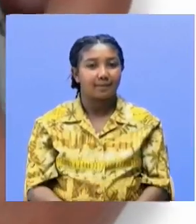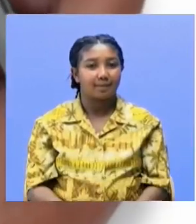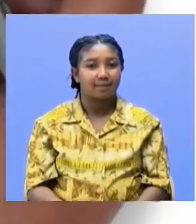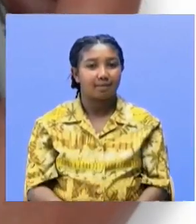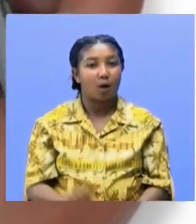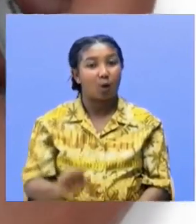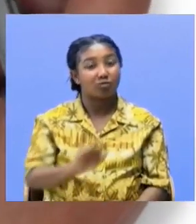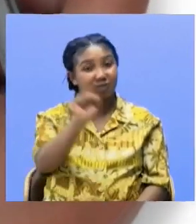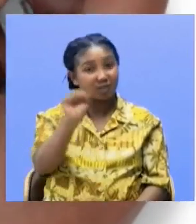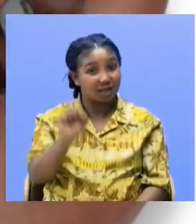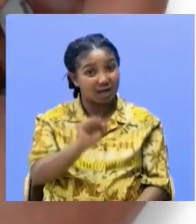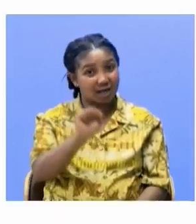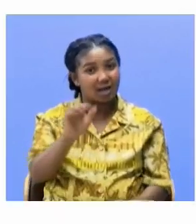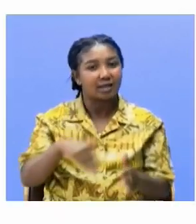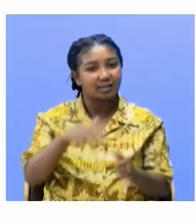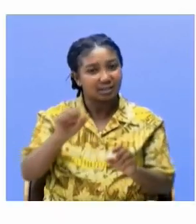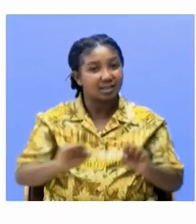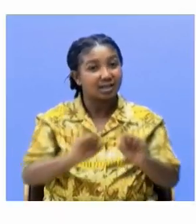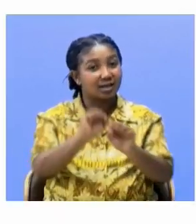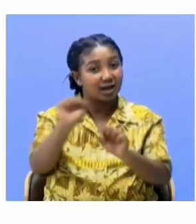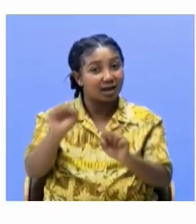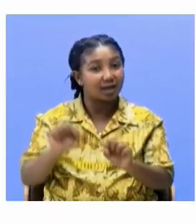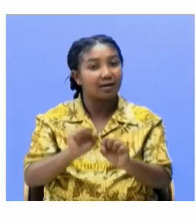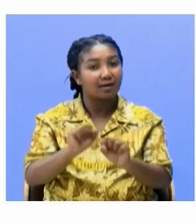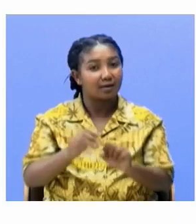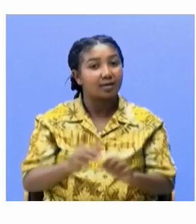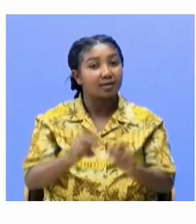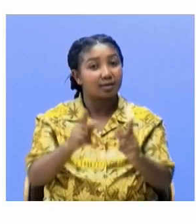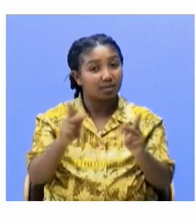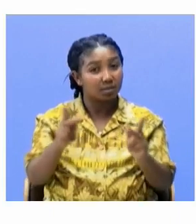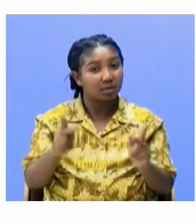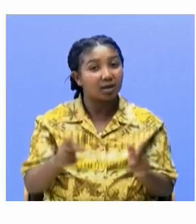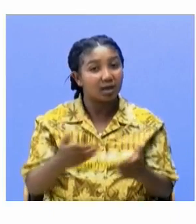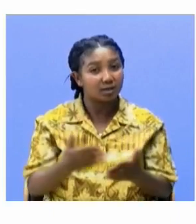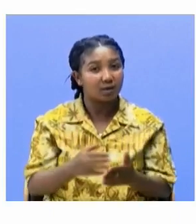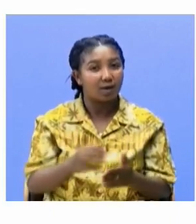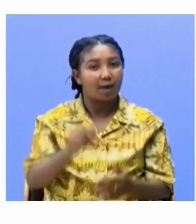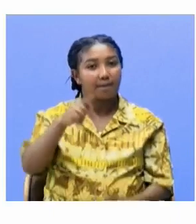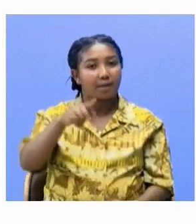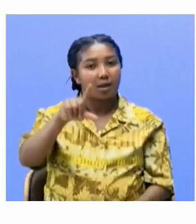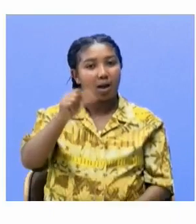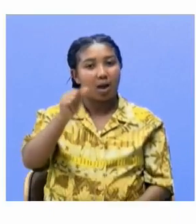Next Sunday at the plaza.